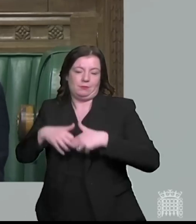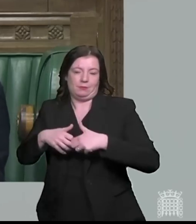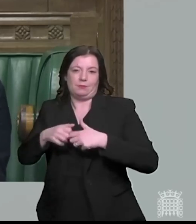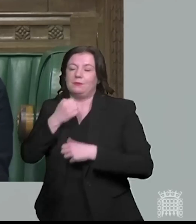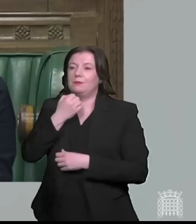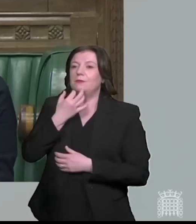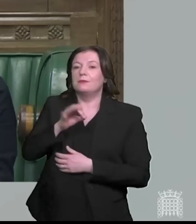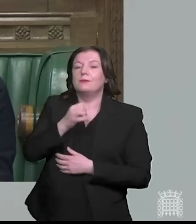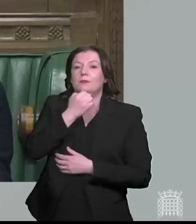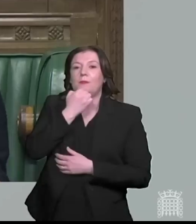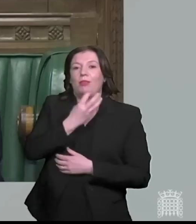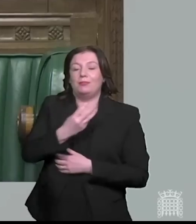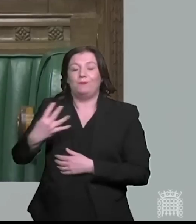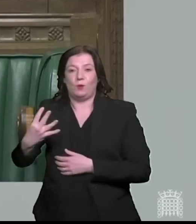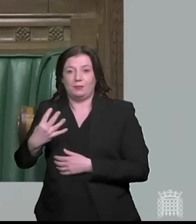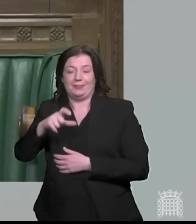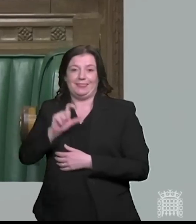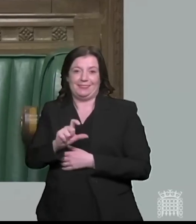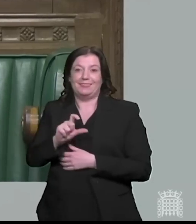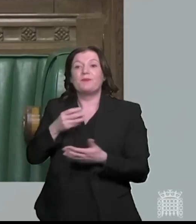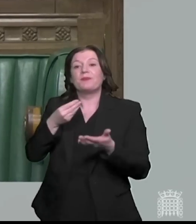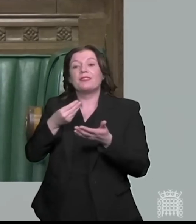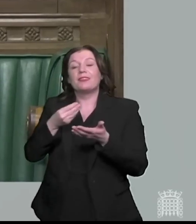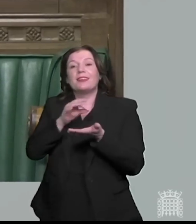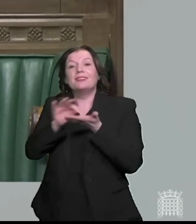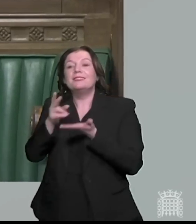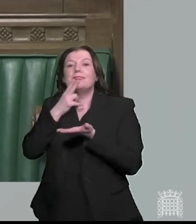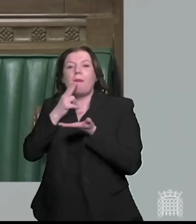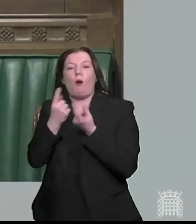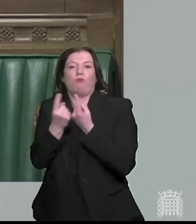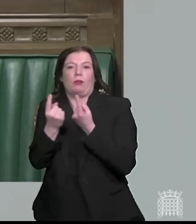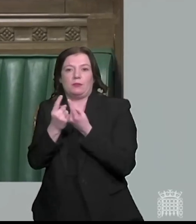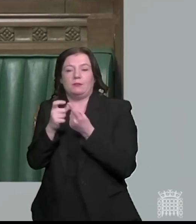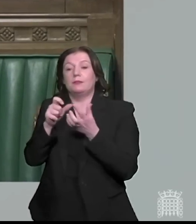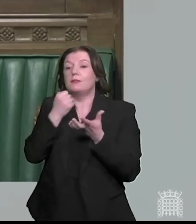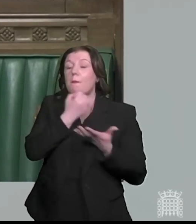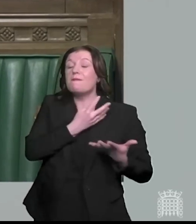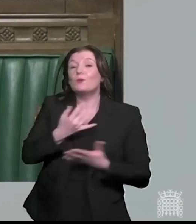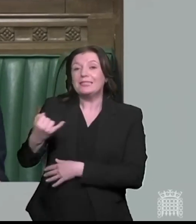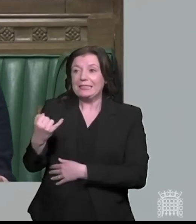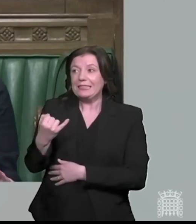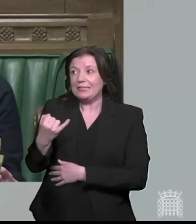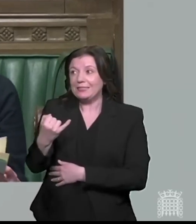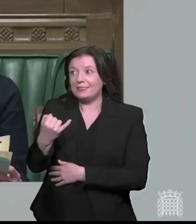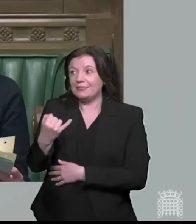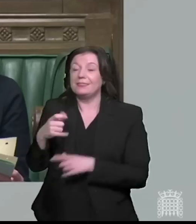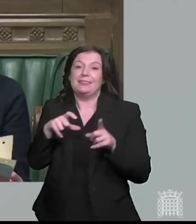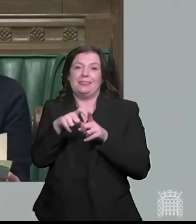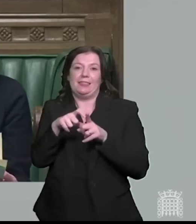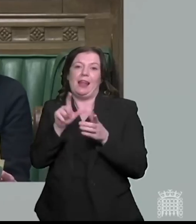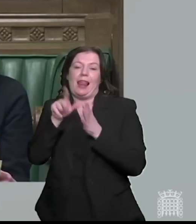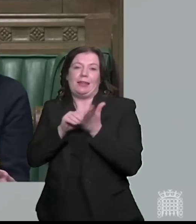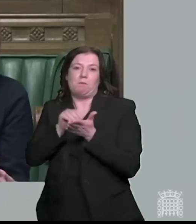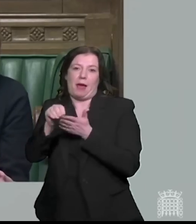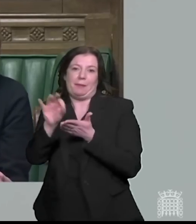number 44. C. Rates of tobacco products duty, motion number 46. D. Late